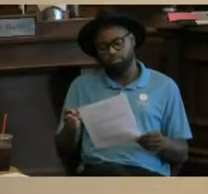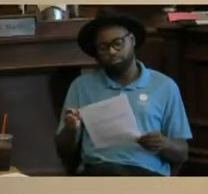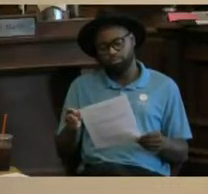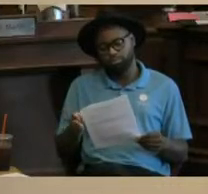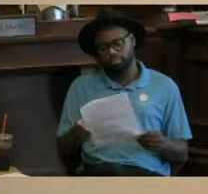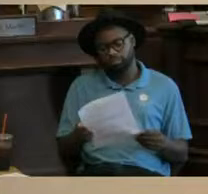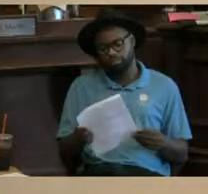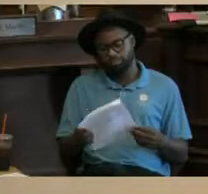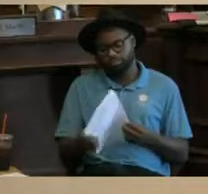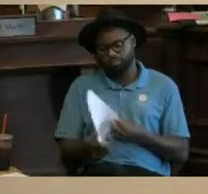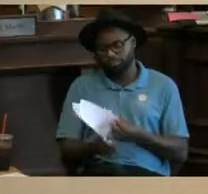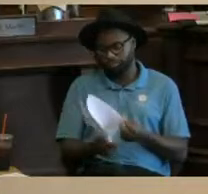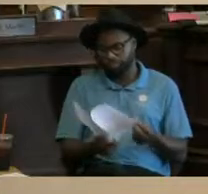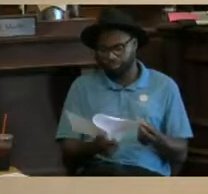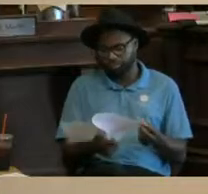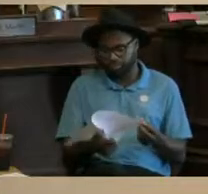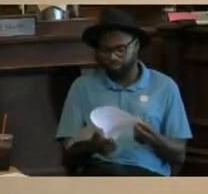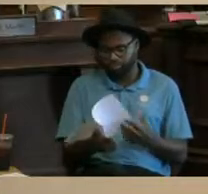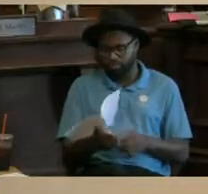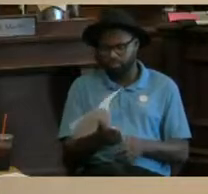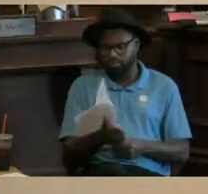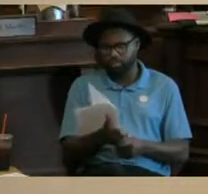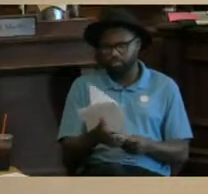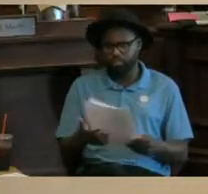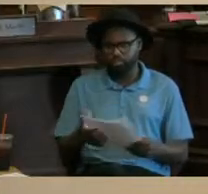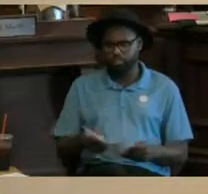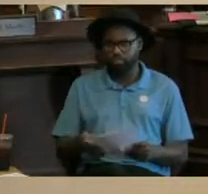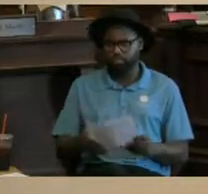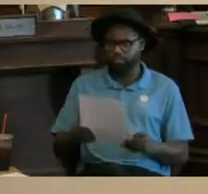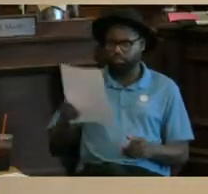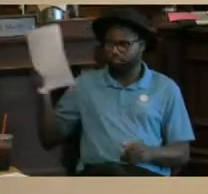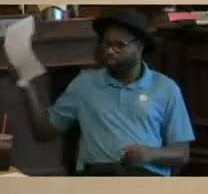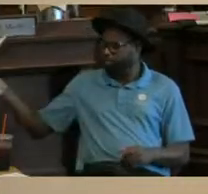Oh, thanks, Mike. Appreciate it. Yeah.